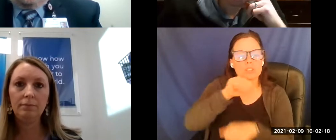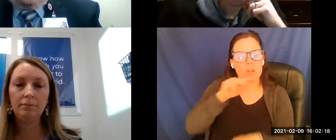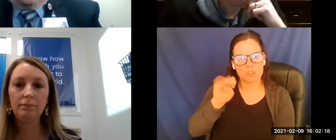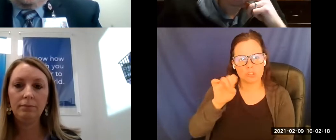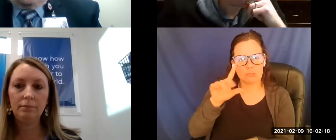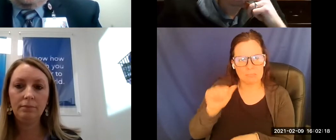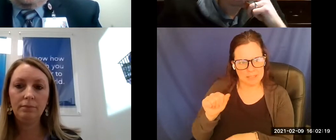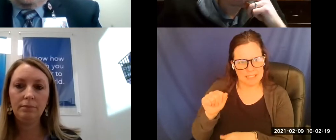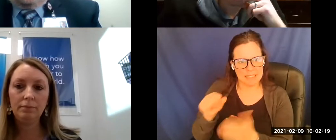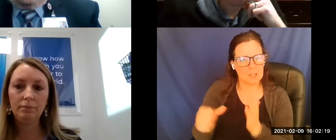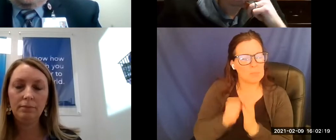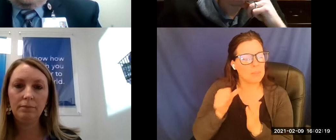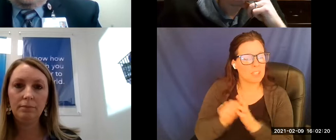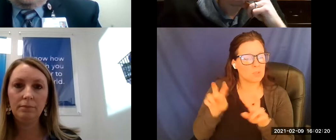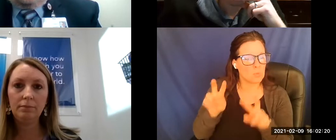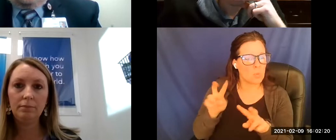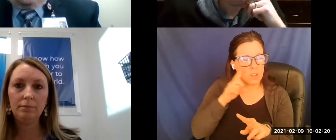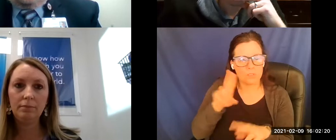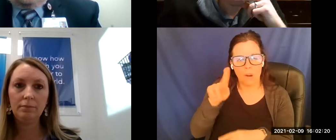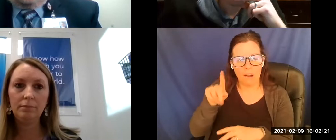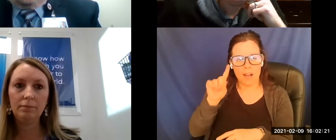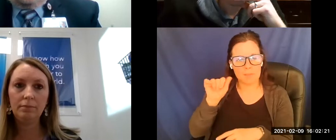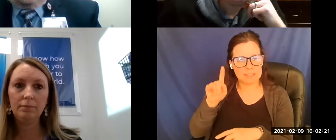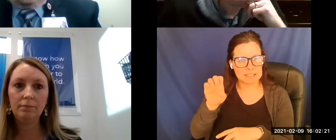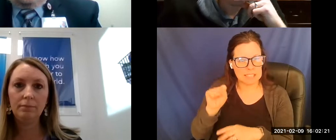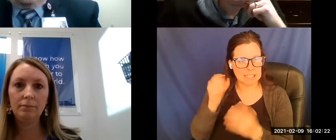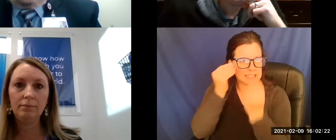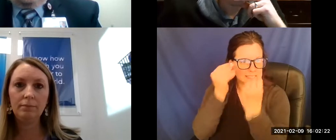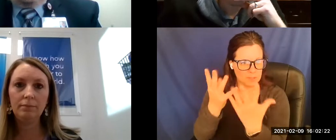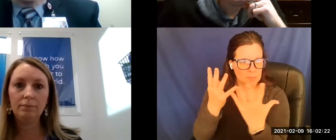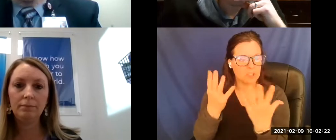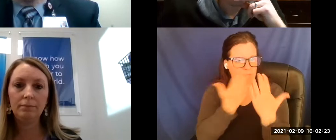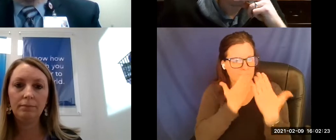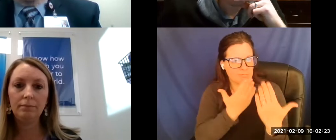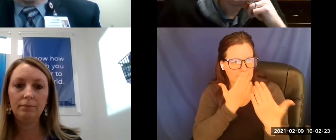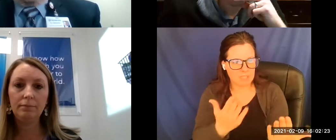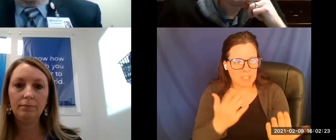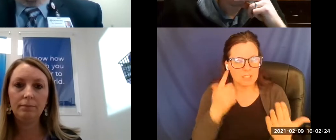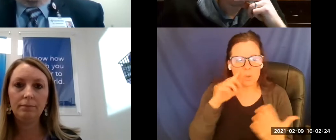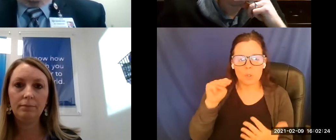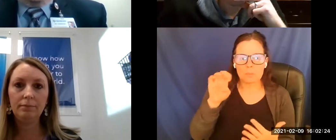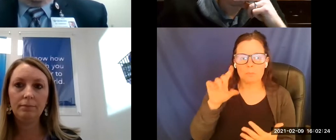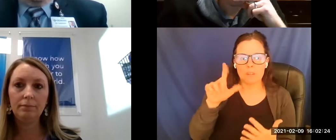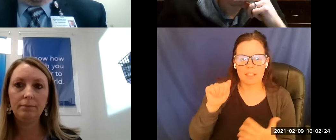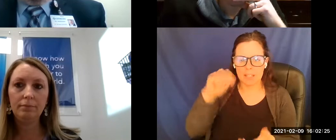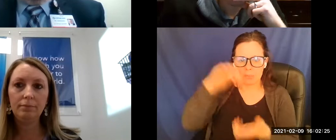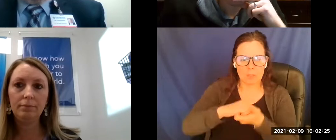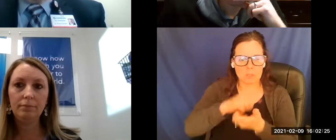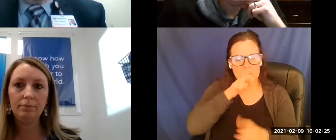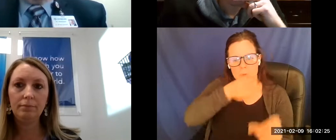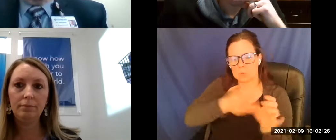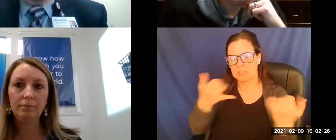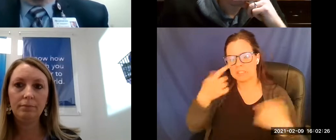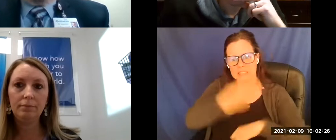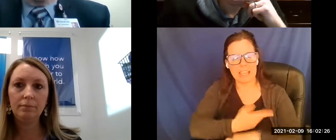watch there for updates and information. And we appreciate the media partners who are able to join us today. We appreciate